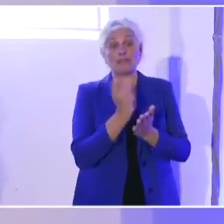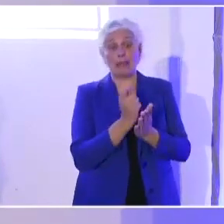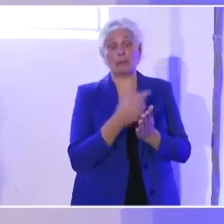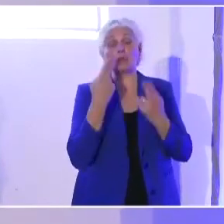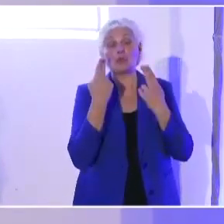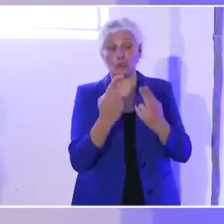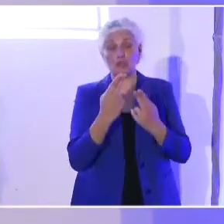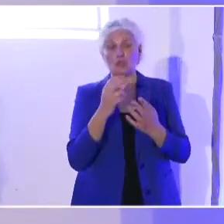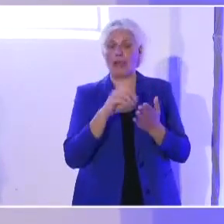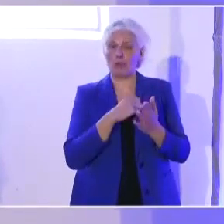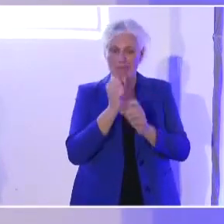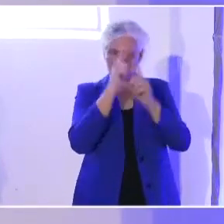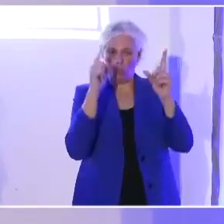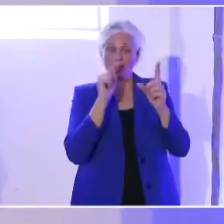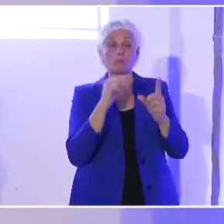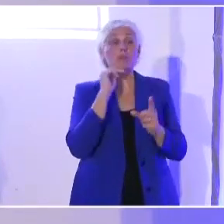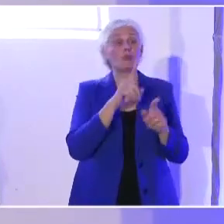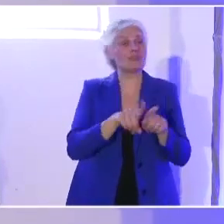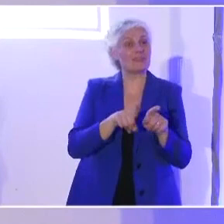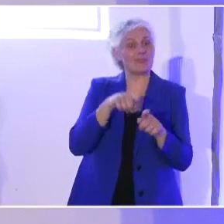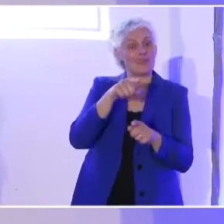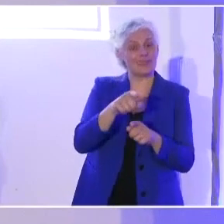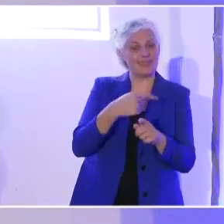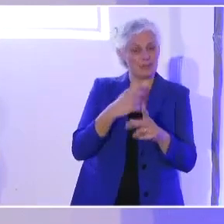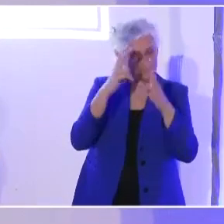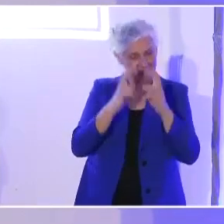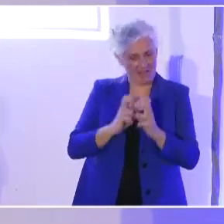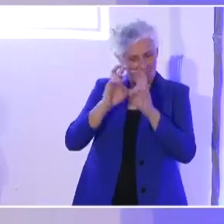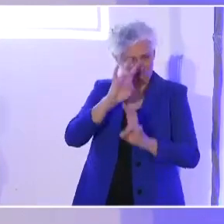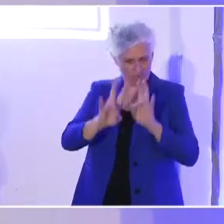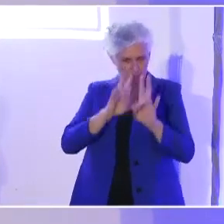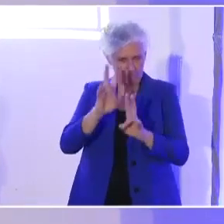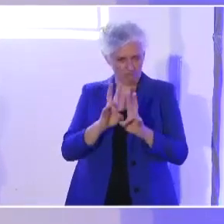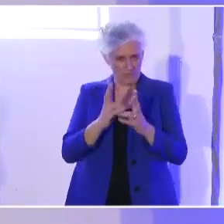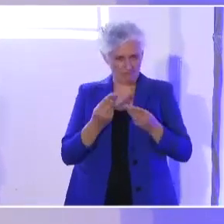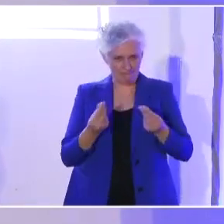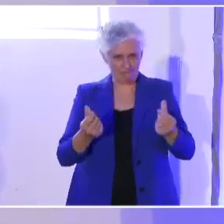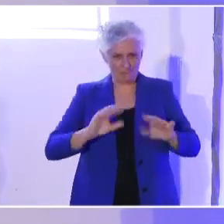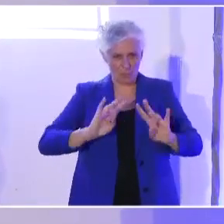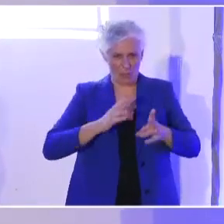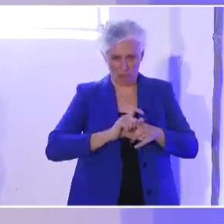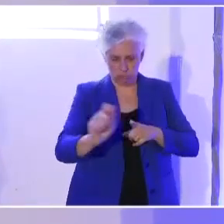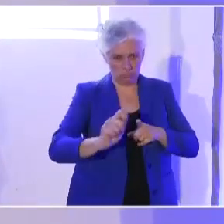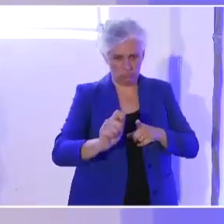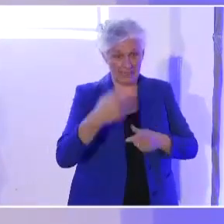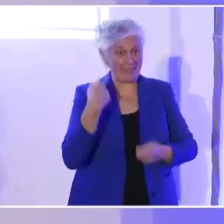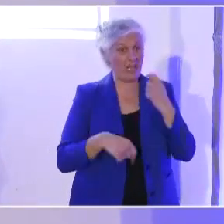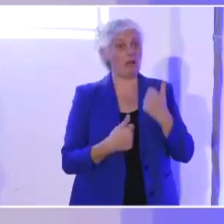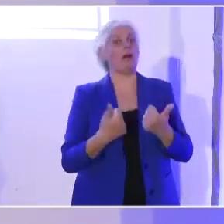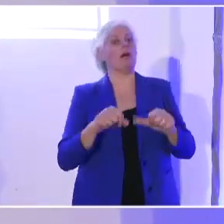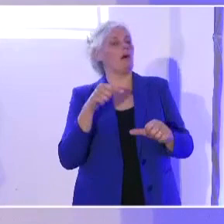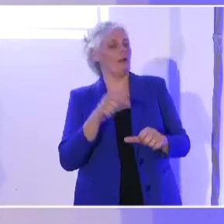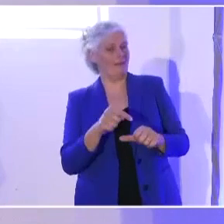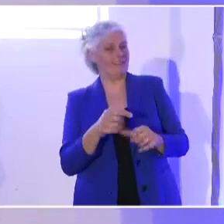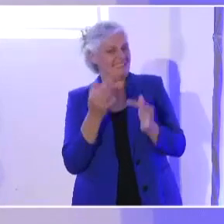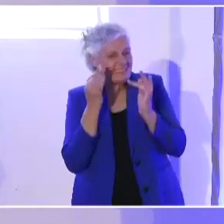deemed to be aware. But it's very important that that initial investigation is carried out very swiftly. And as soon as you have a reasonable certainty that there